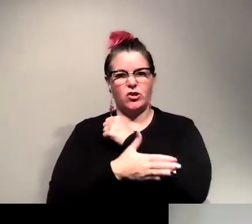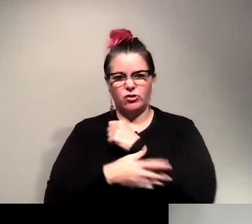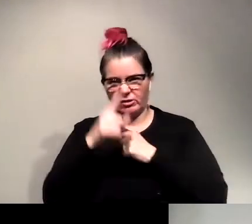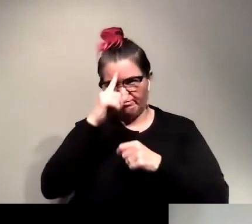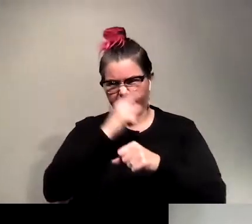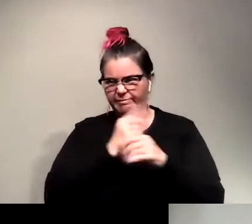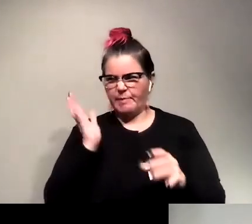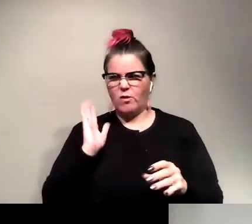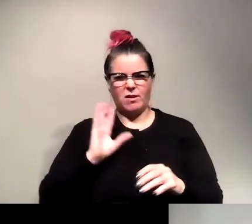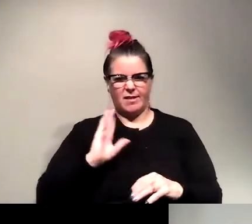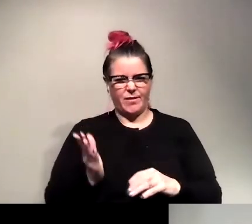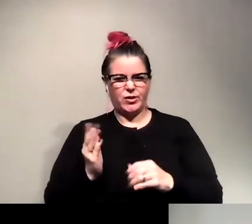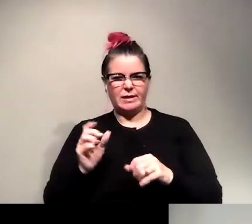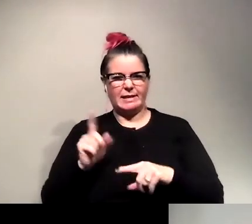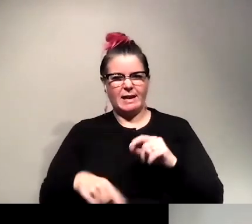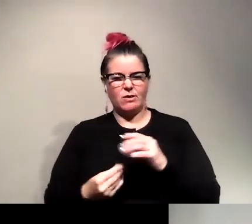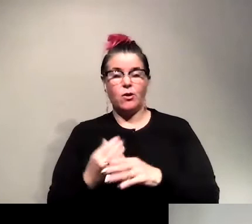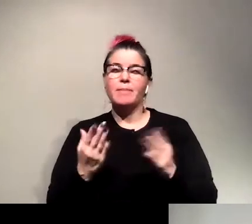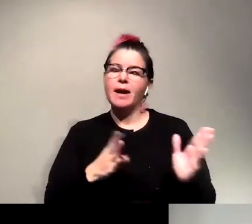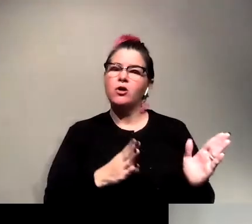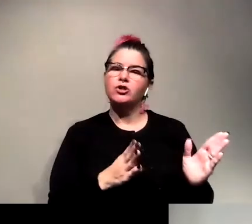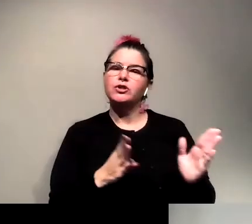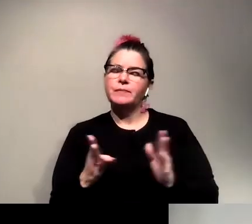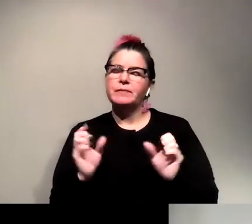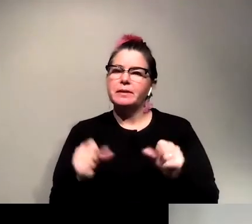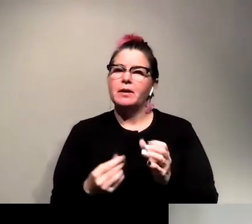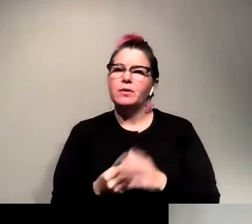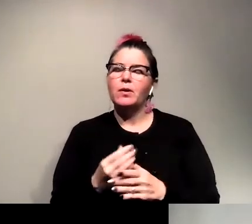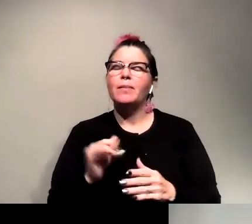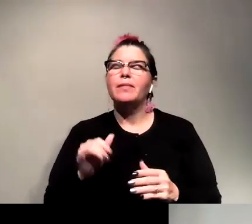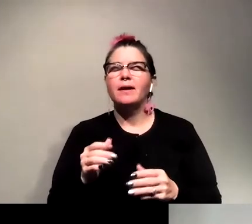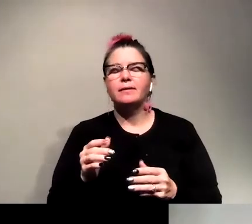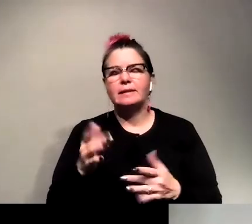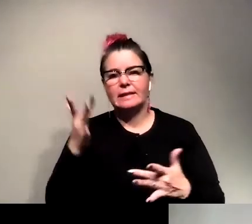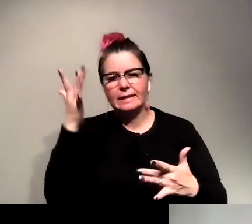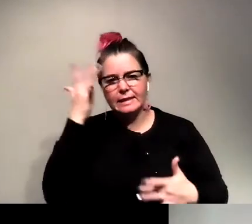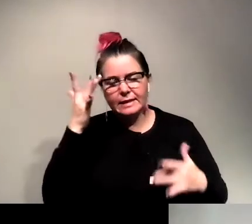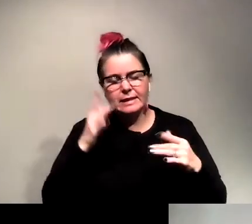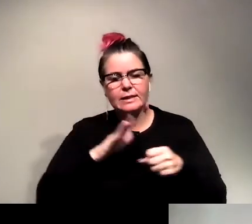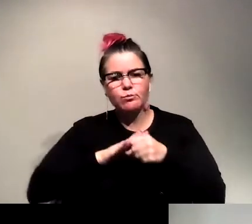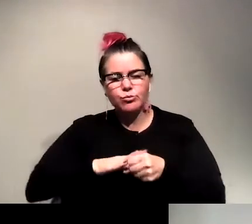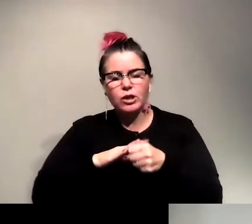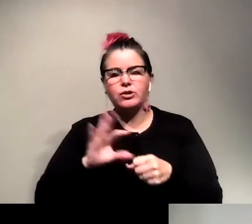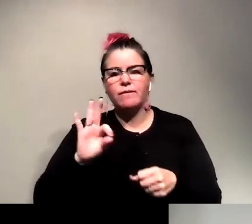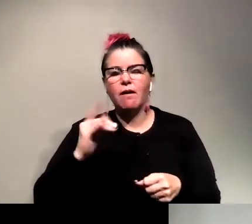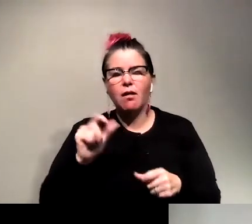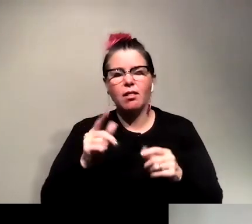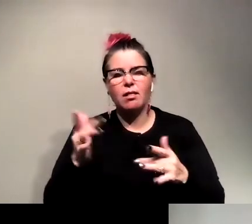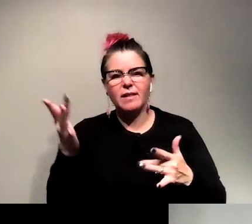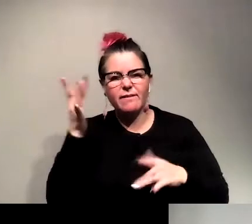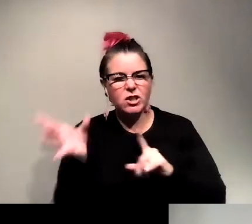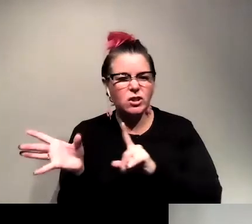grown there before. But that's going to also change kind of how disease pressure or things like fungal infections, right, how those